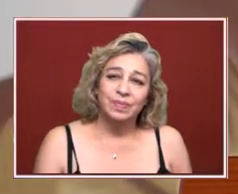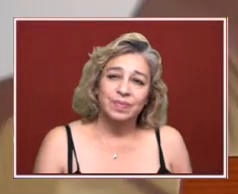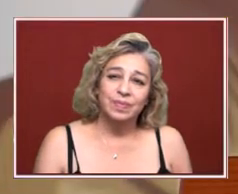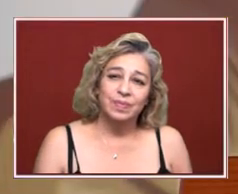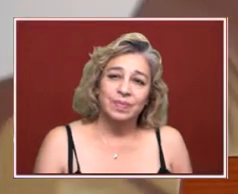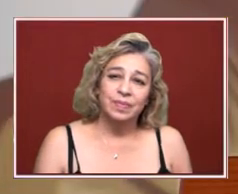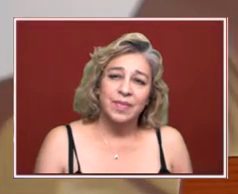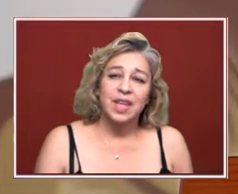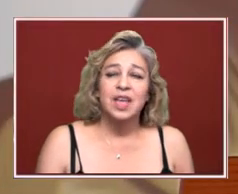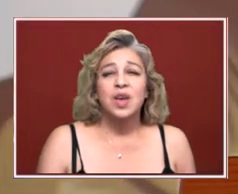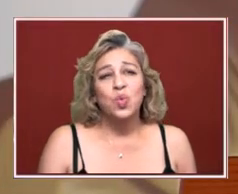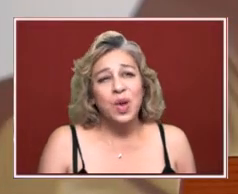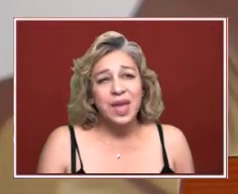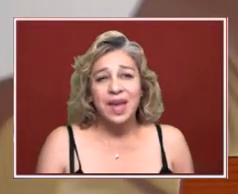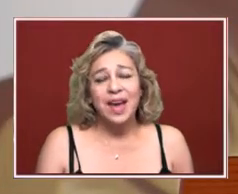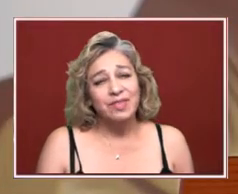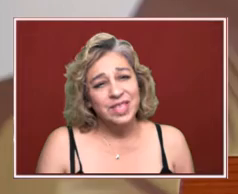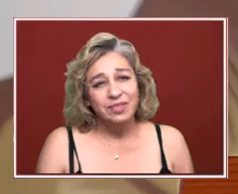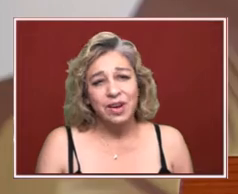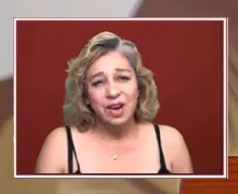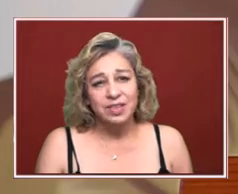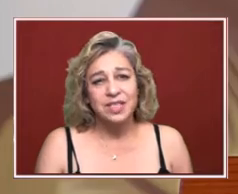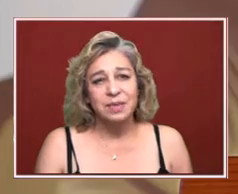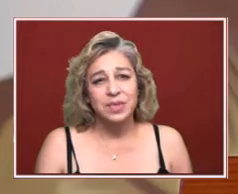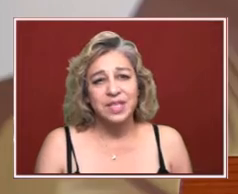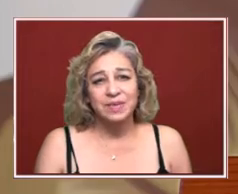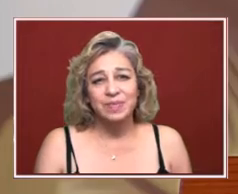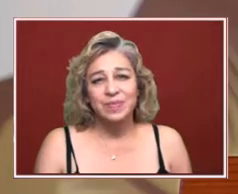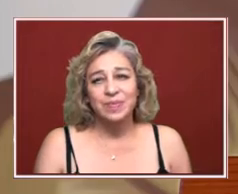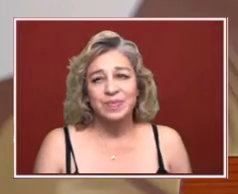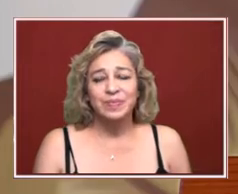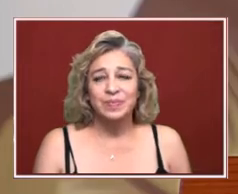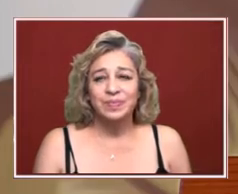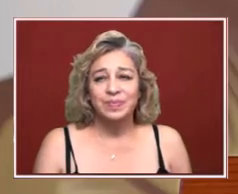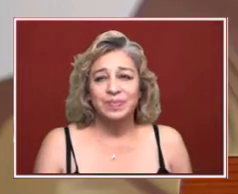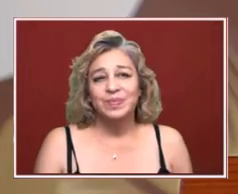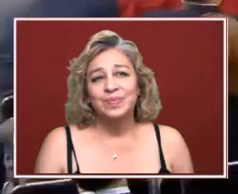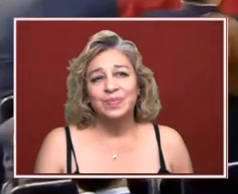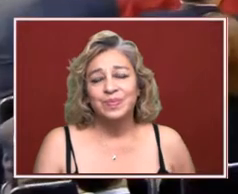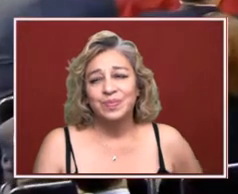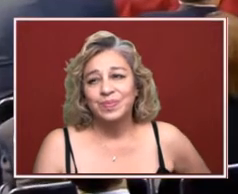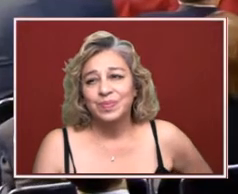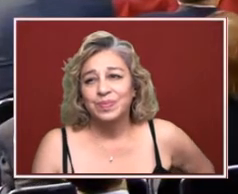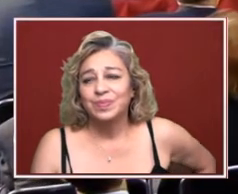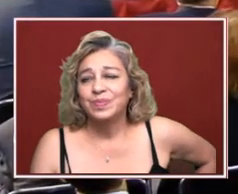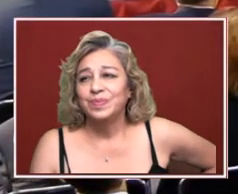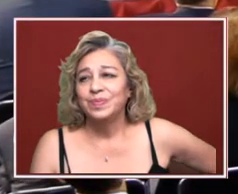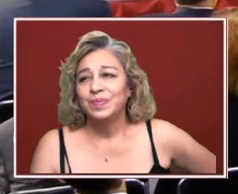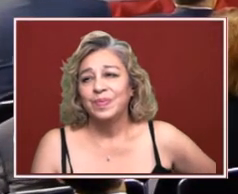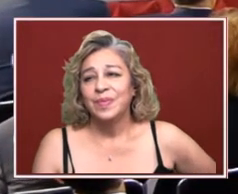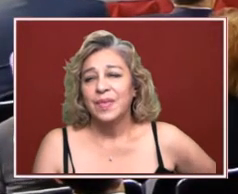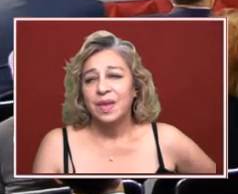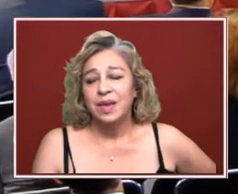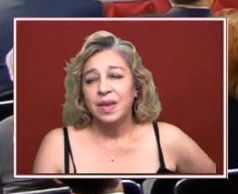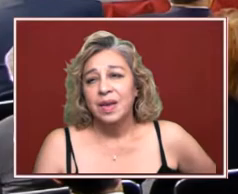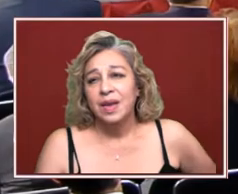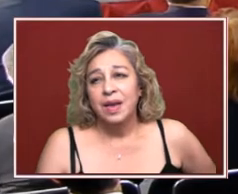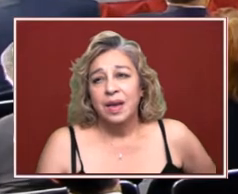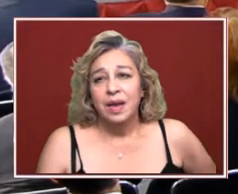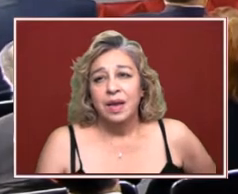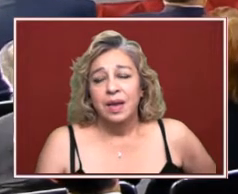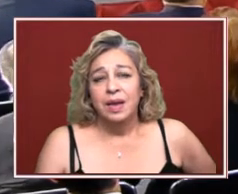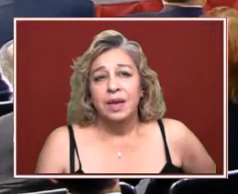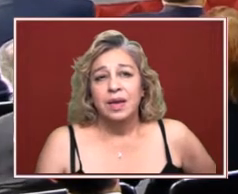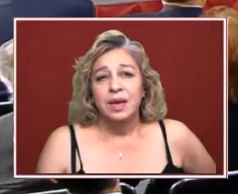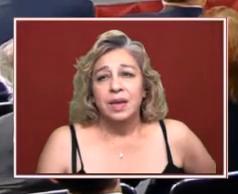concepción distinta. We have a different concept. Pensamos que si hay empleo, hay bienestar,